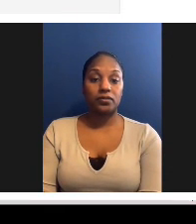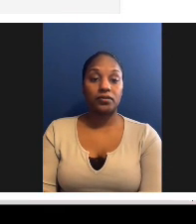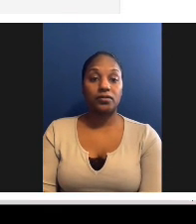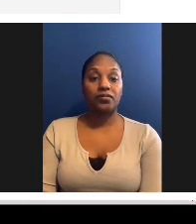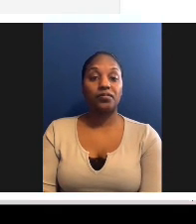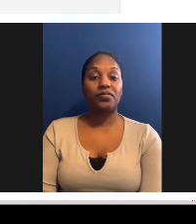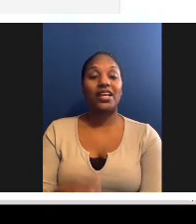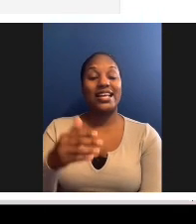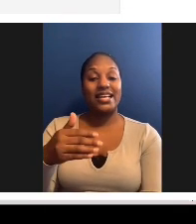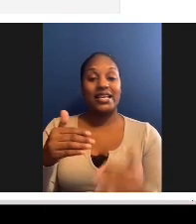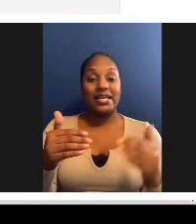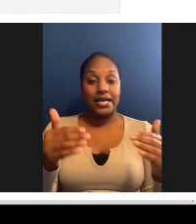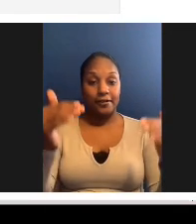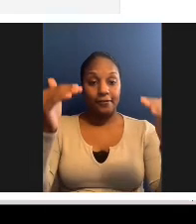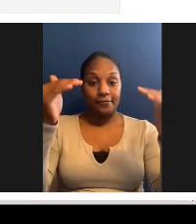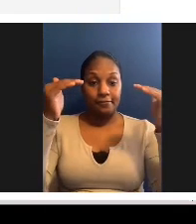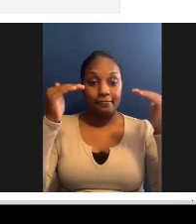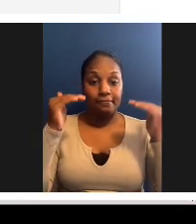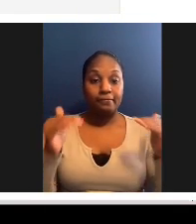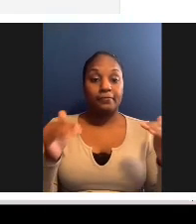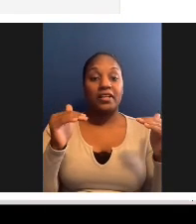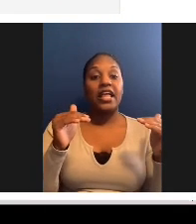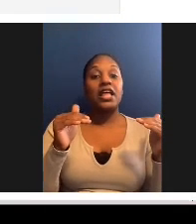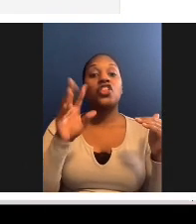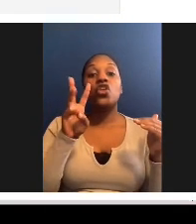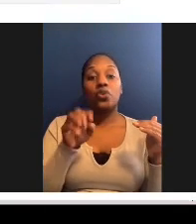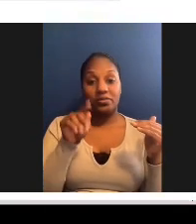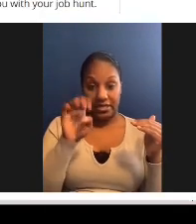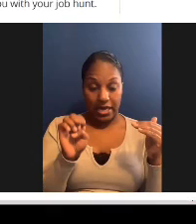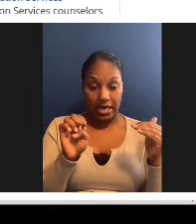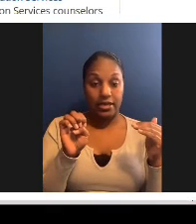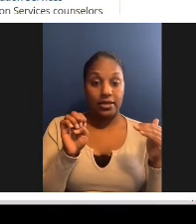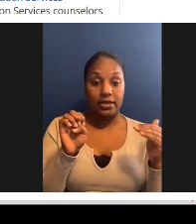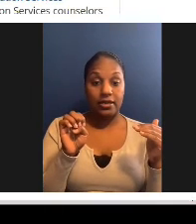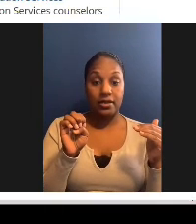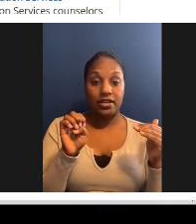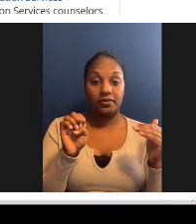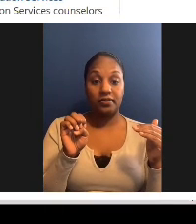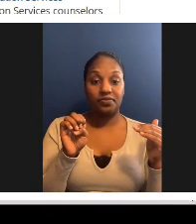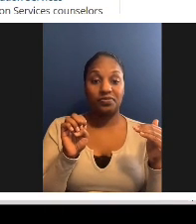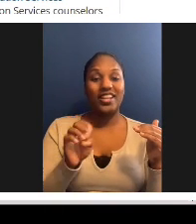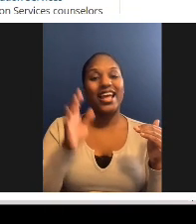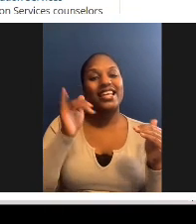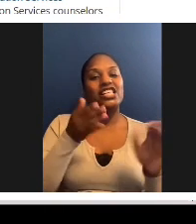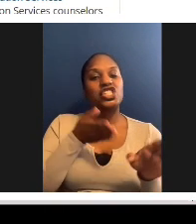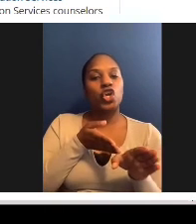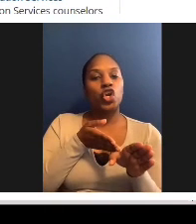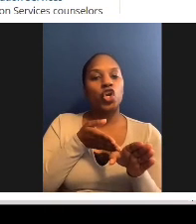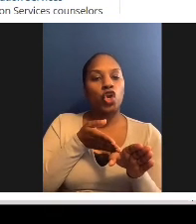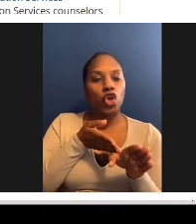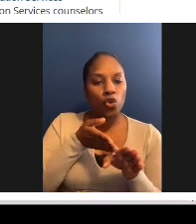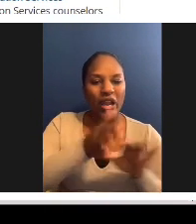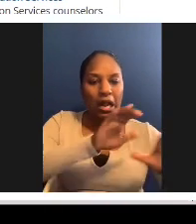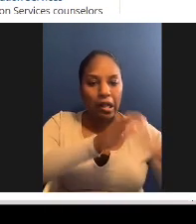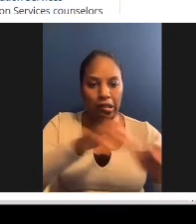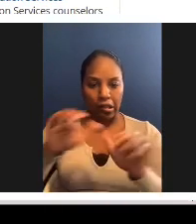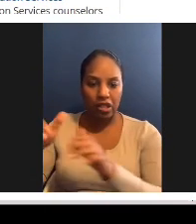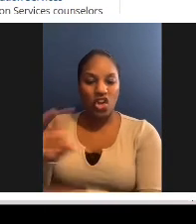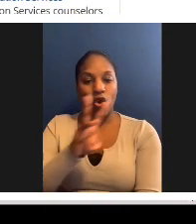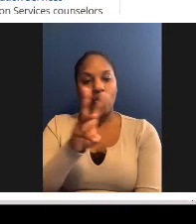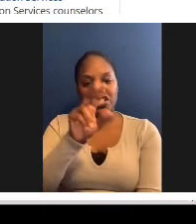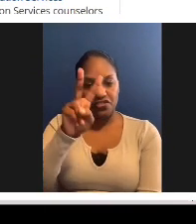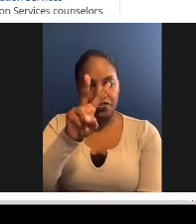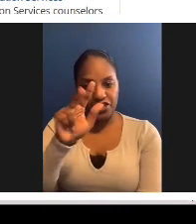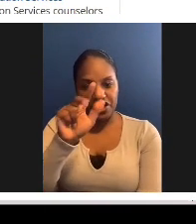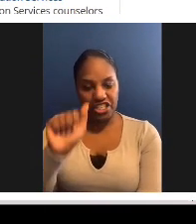The next section of the website is, this is by career clusters. In West Virginia, there are 16 career